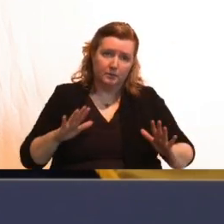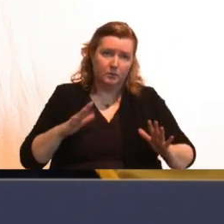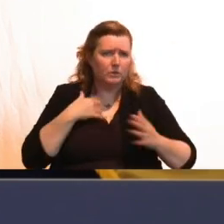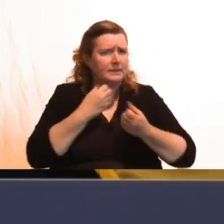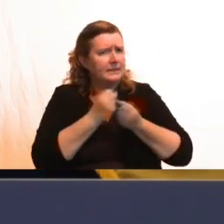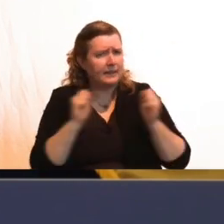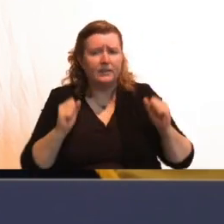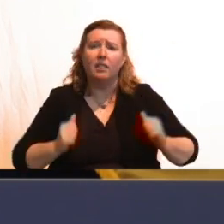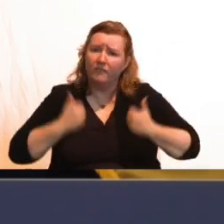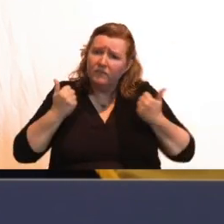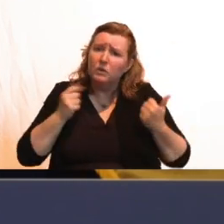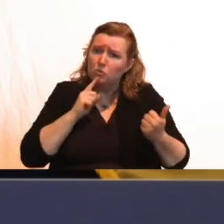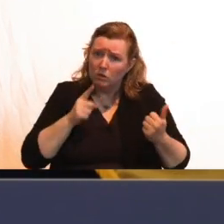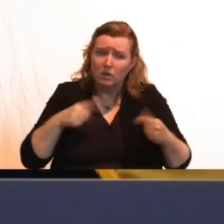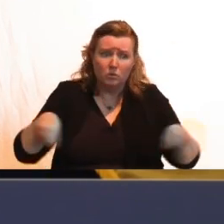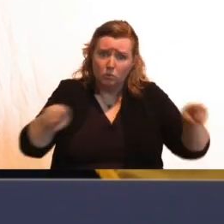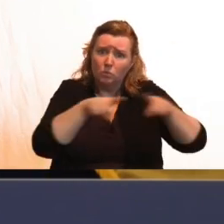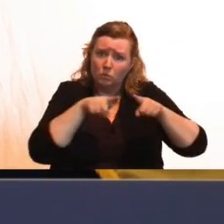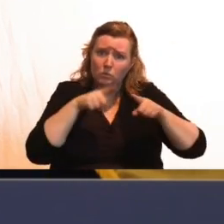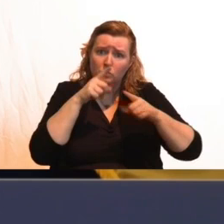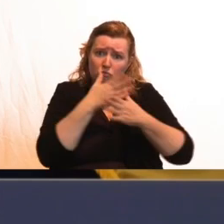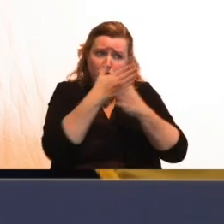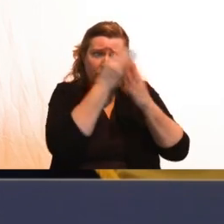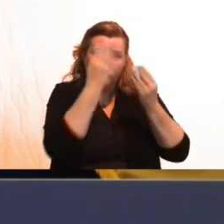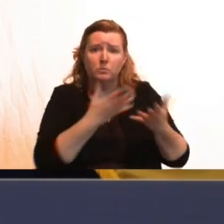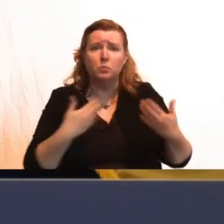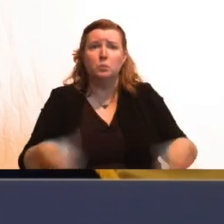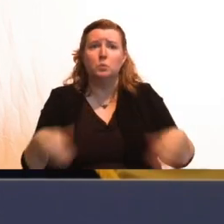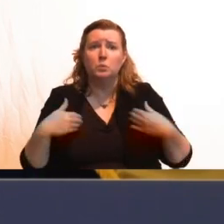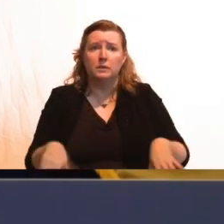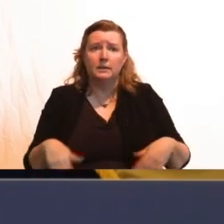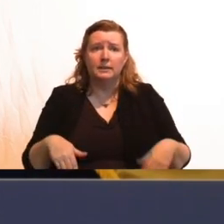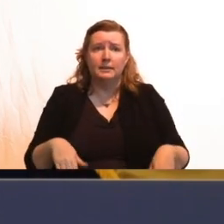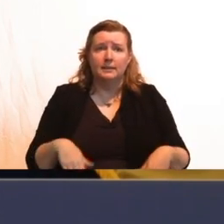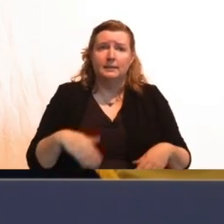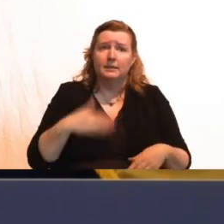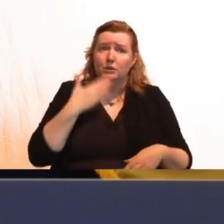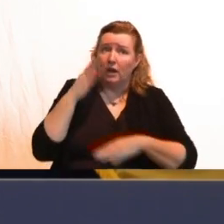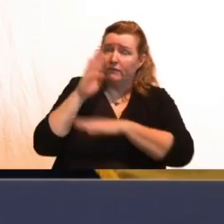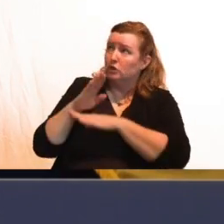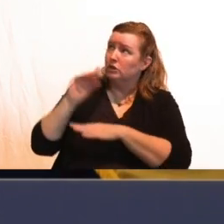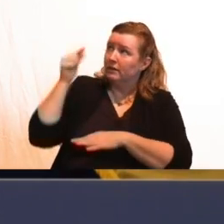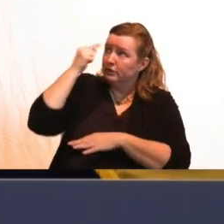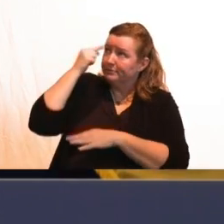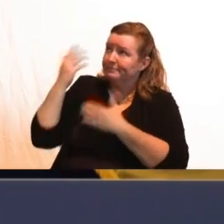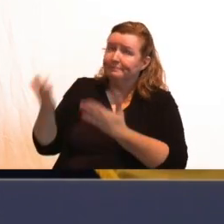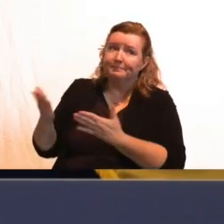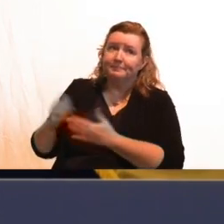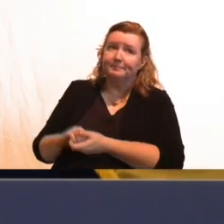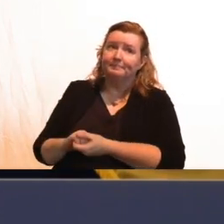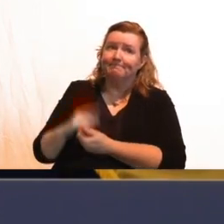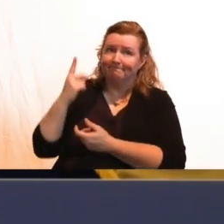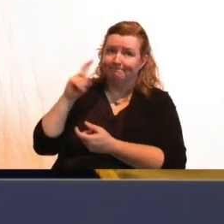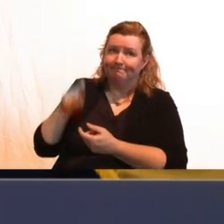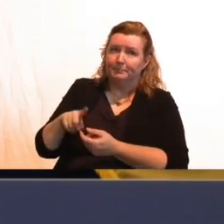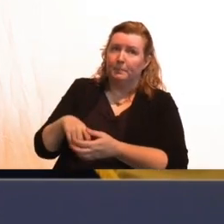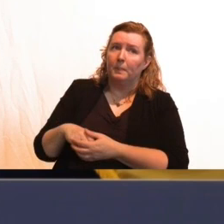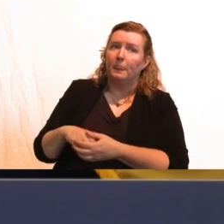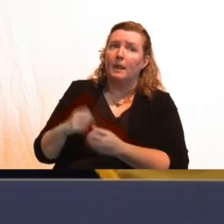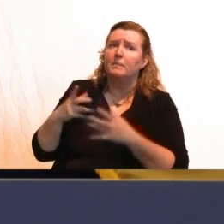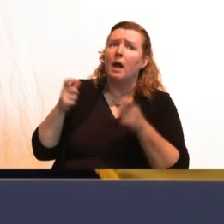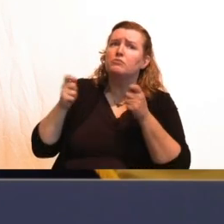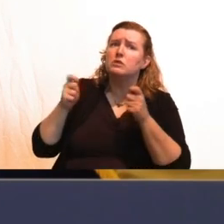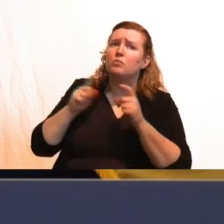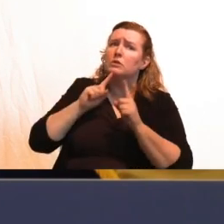afternoon. My understanding is that many administrative orders, waivers, and directives rely on the state's public health emergency. What are some of the measures that you said that you want to